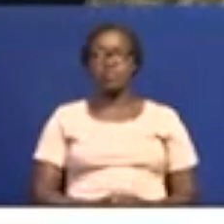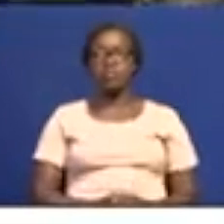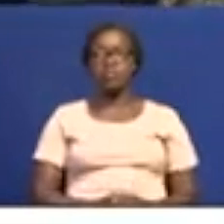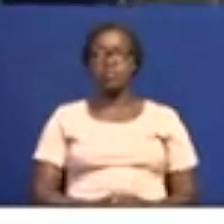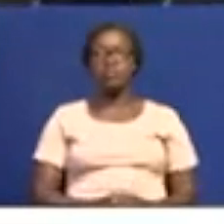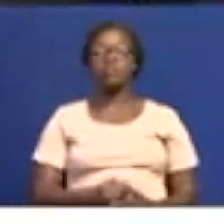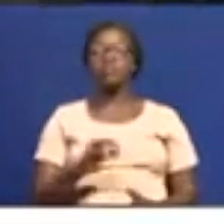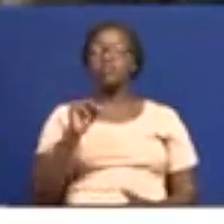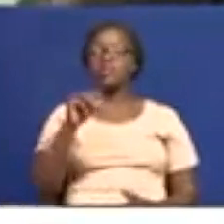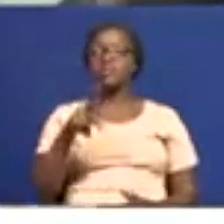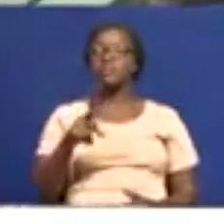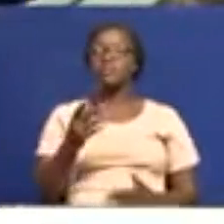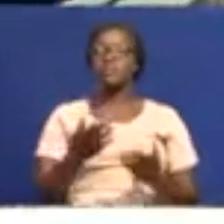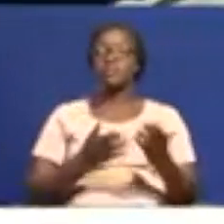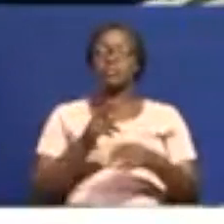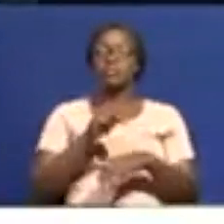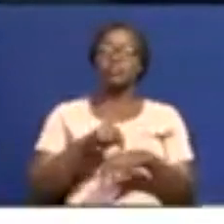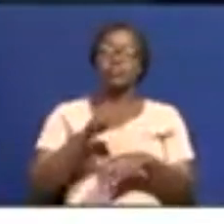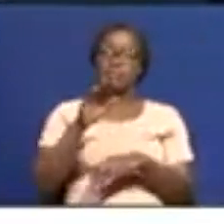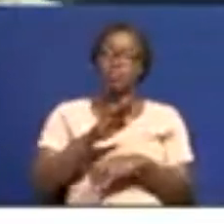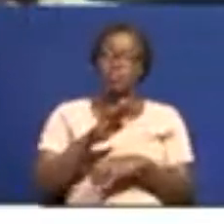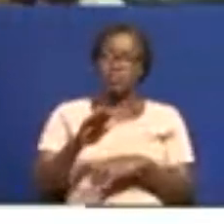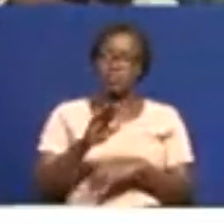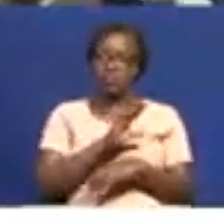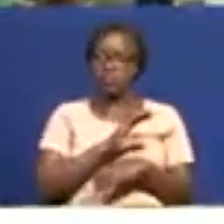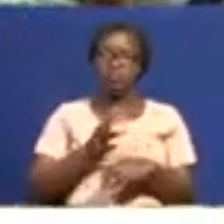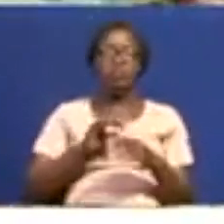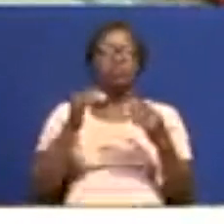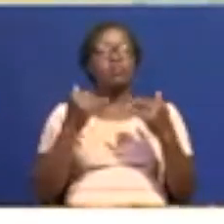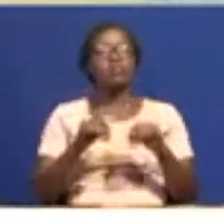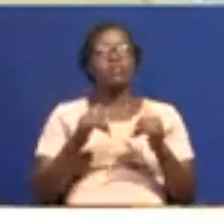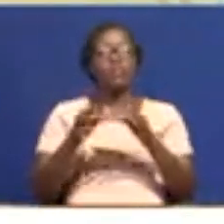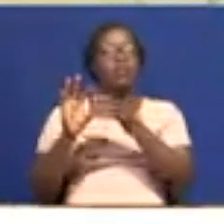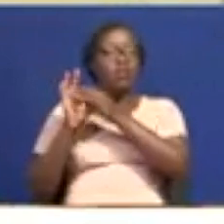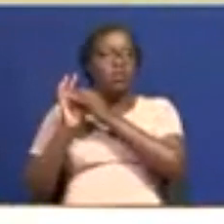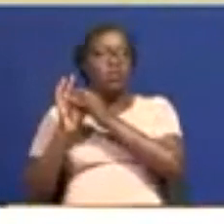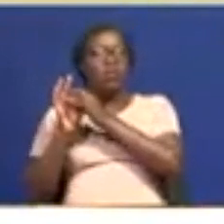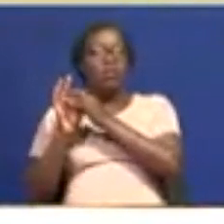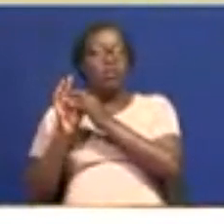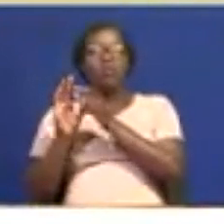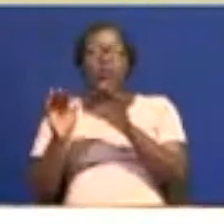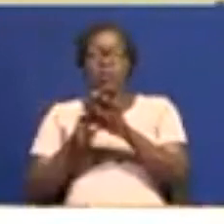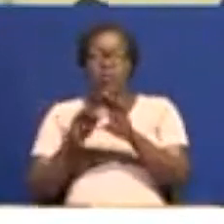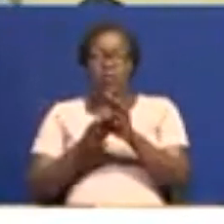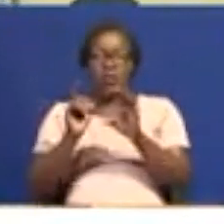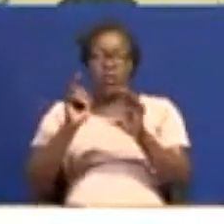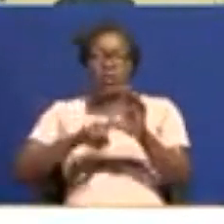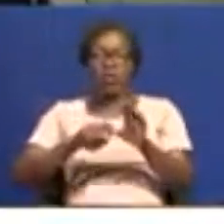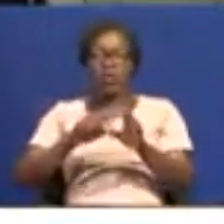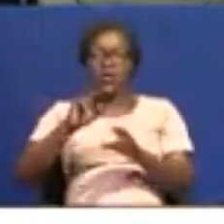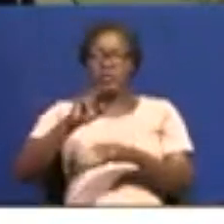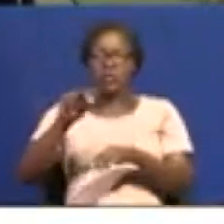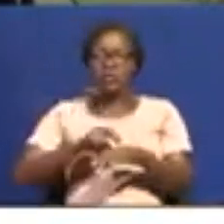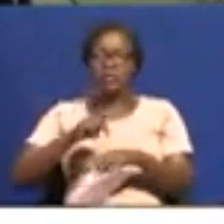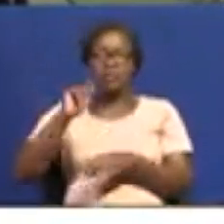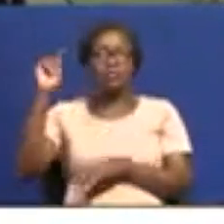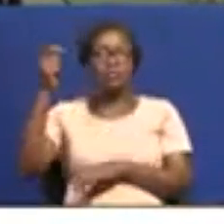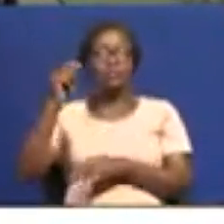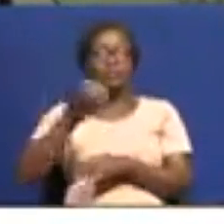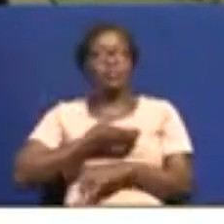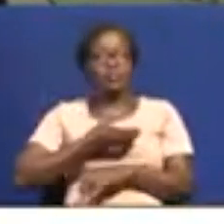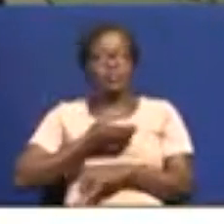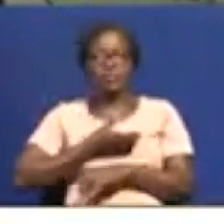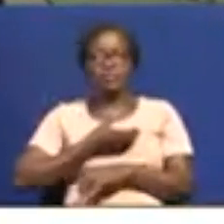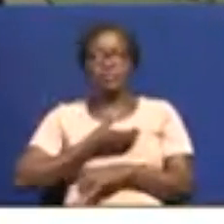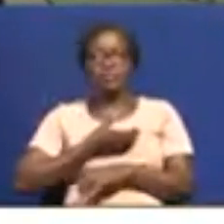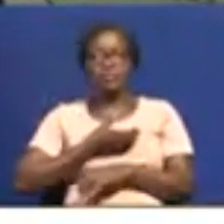Legislators serving in the National Assembly Committee on Sports and Culture accompanied members of the National Heroes Council to Marsabit County